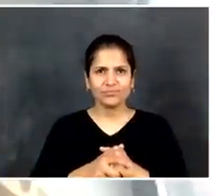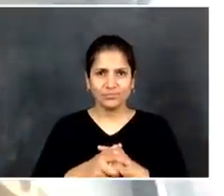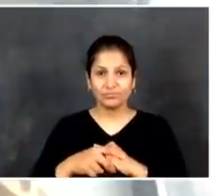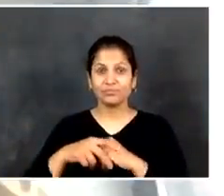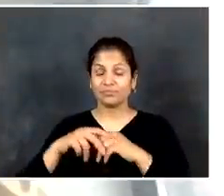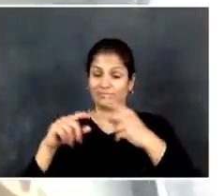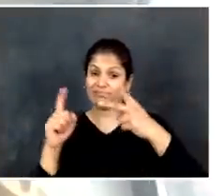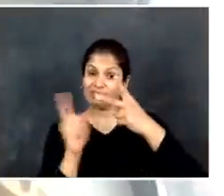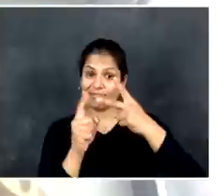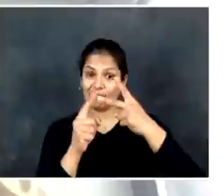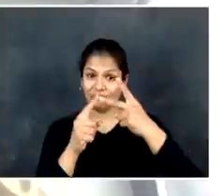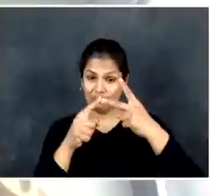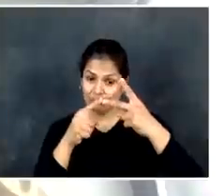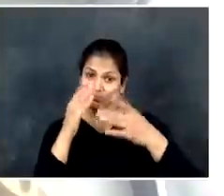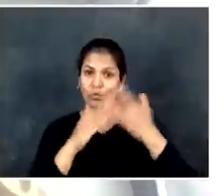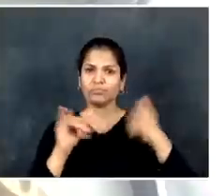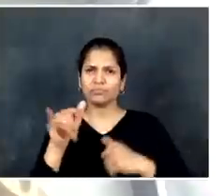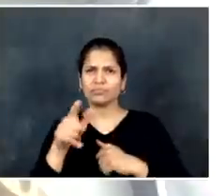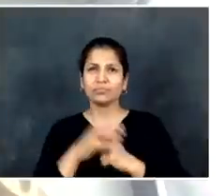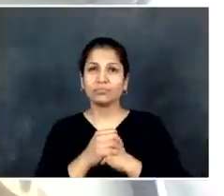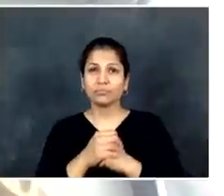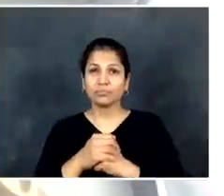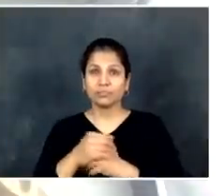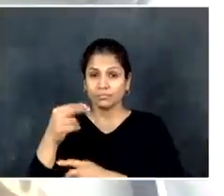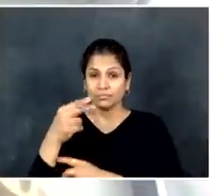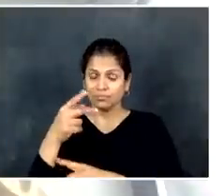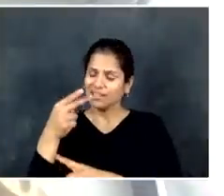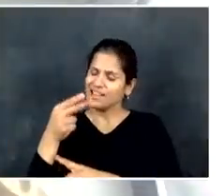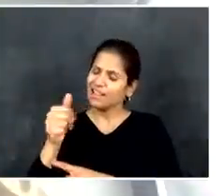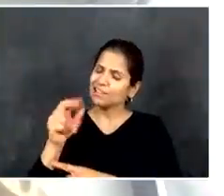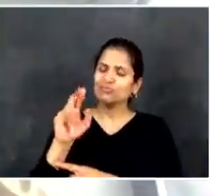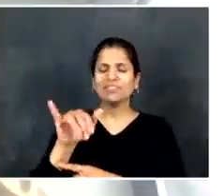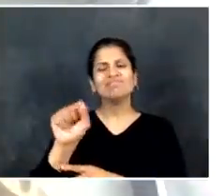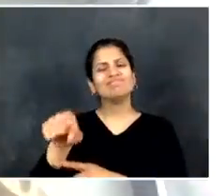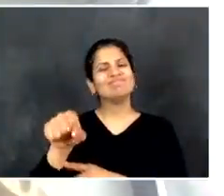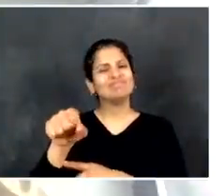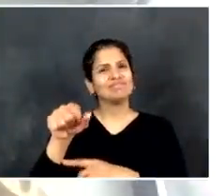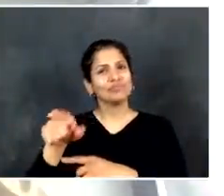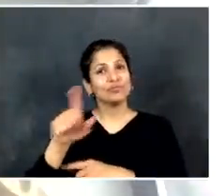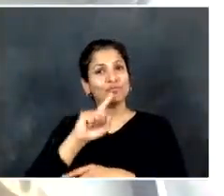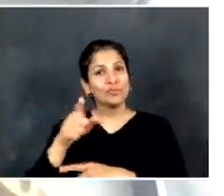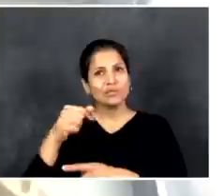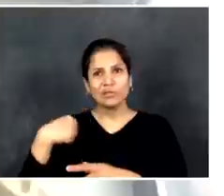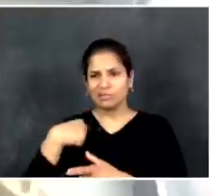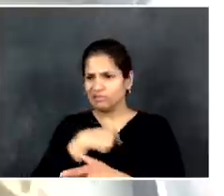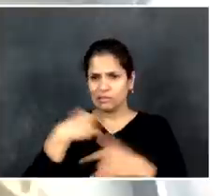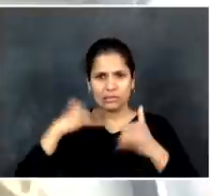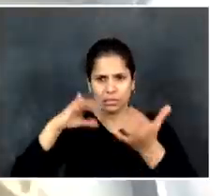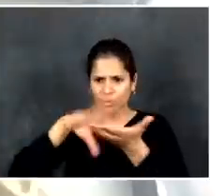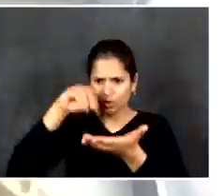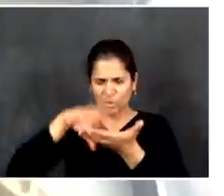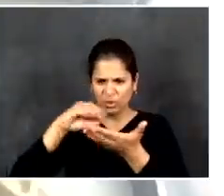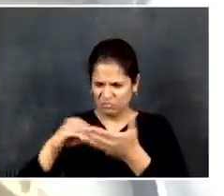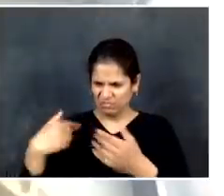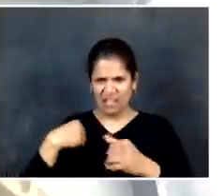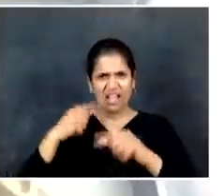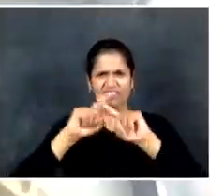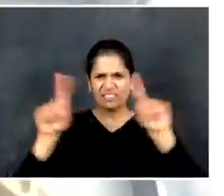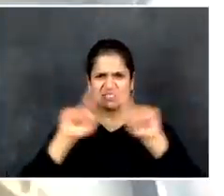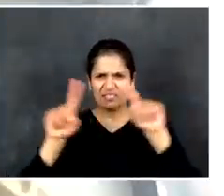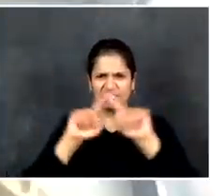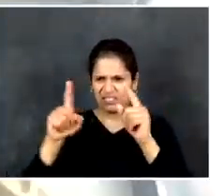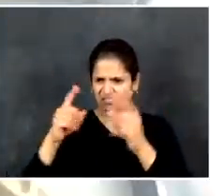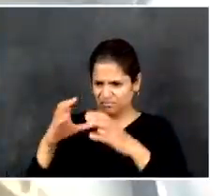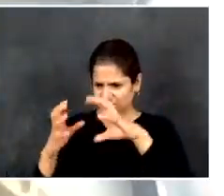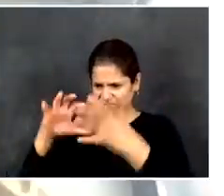about this illness, we know that it's best to try to avoid intubation. It's best to